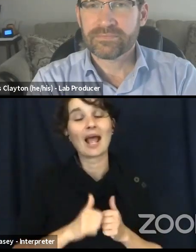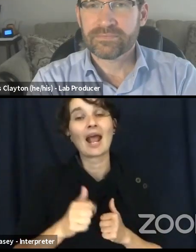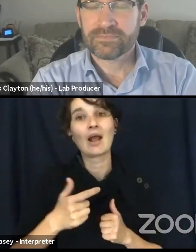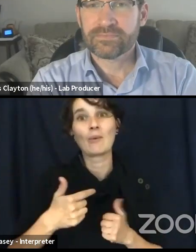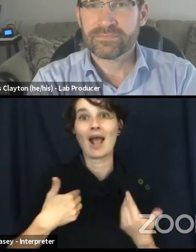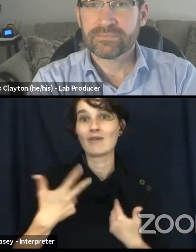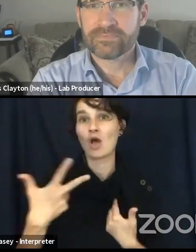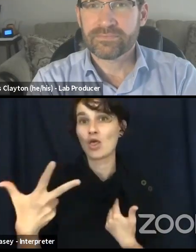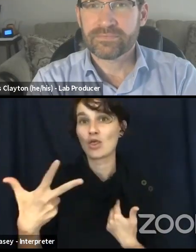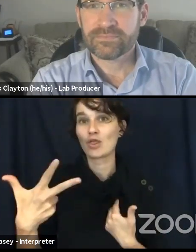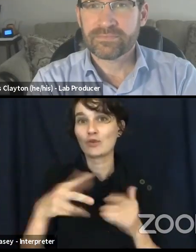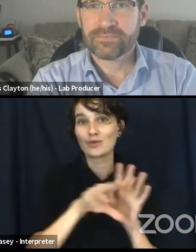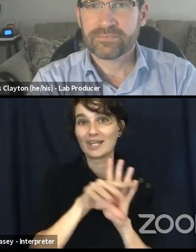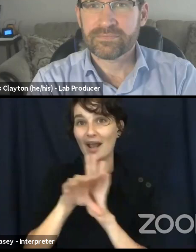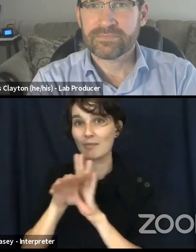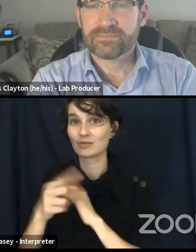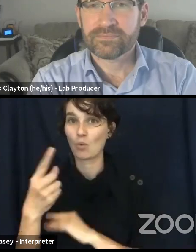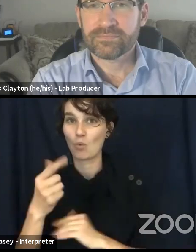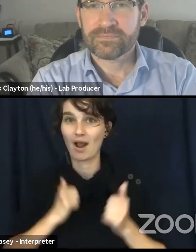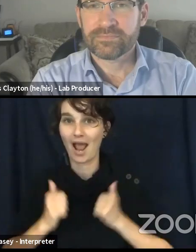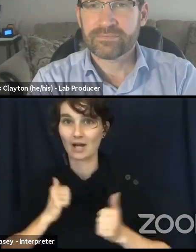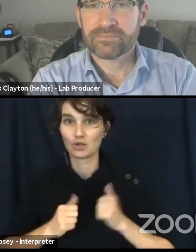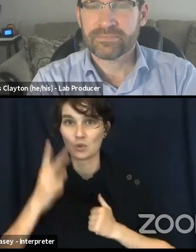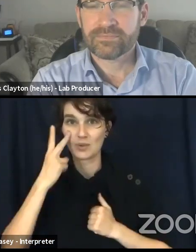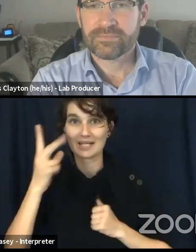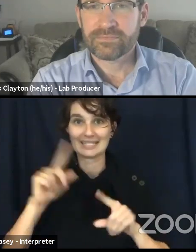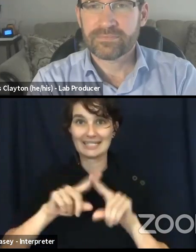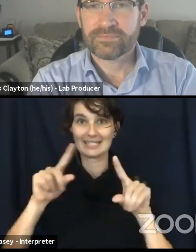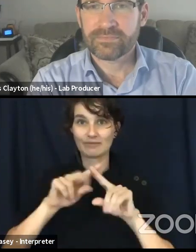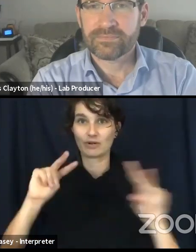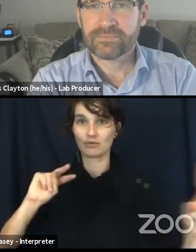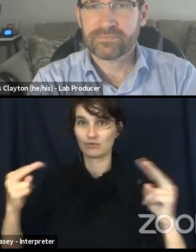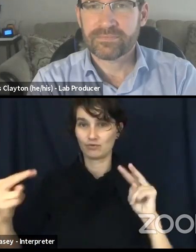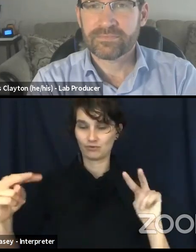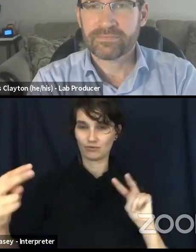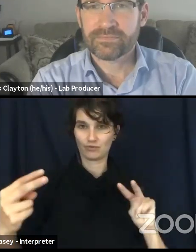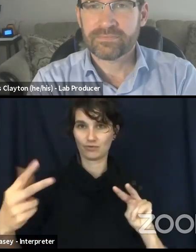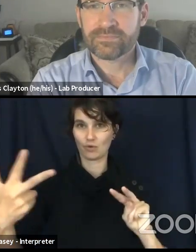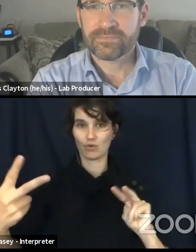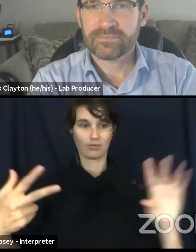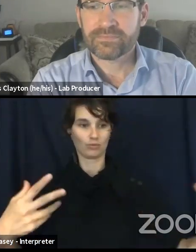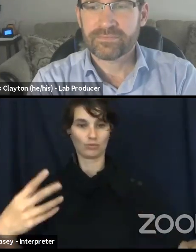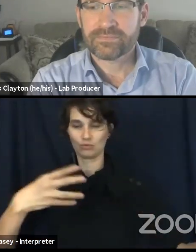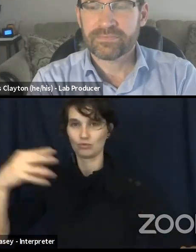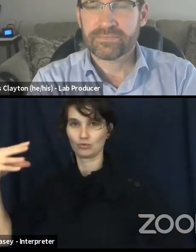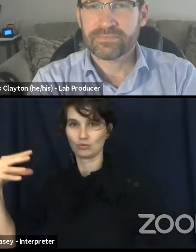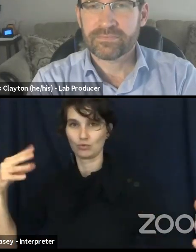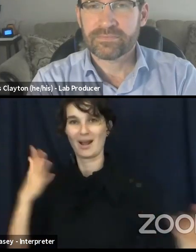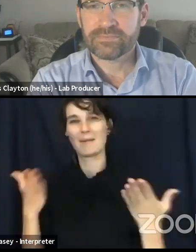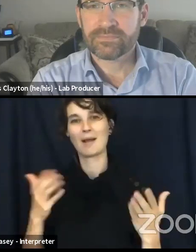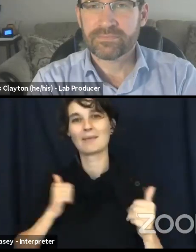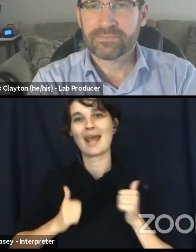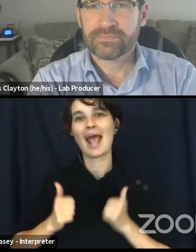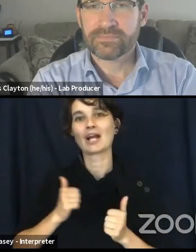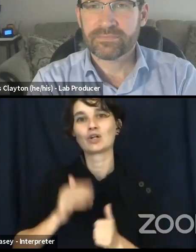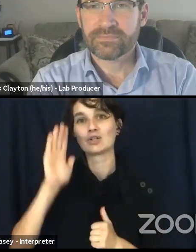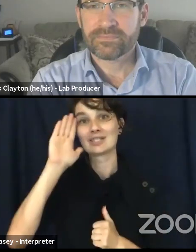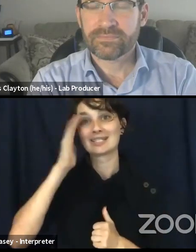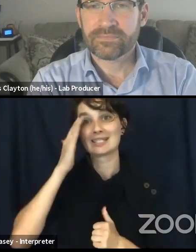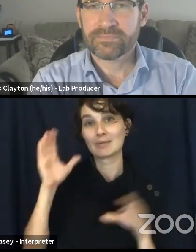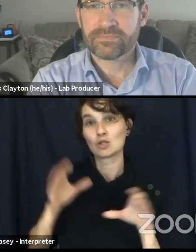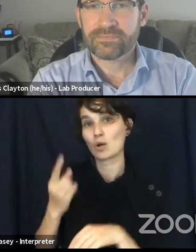actor so that we see the actor from like three different angles, and like the actor might be seemingly doing one thing to